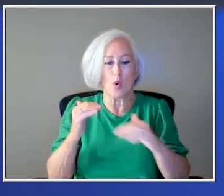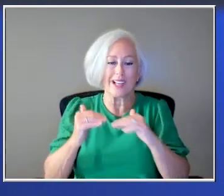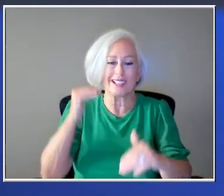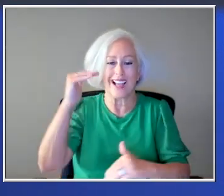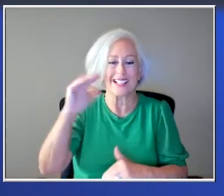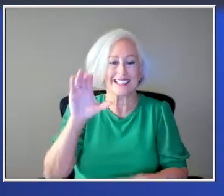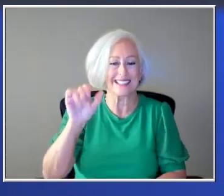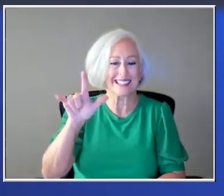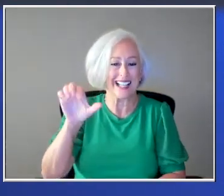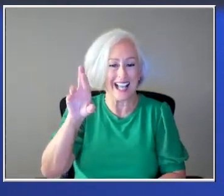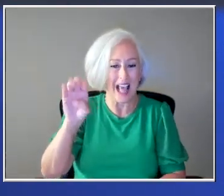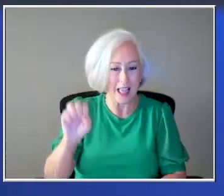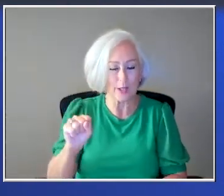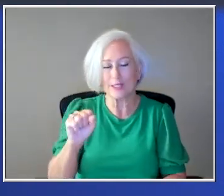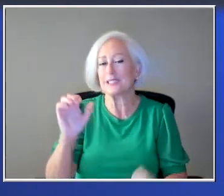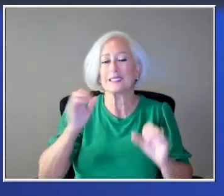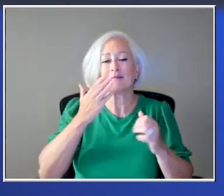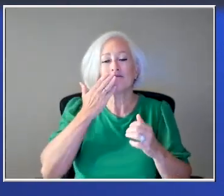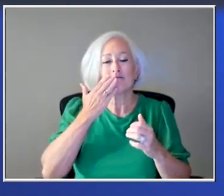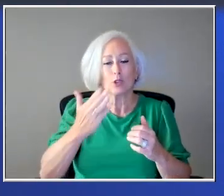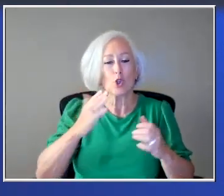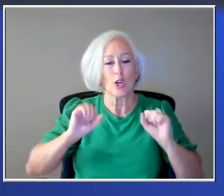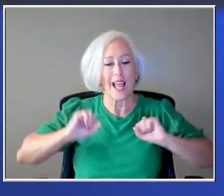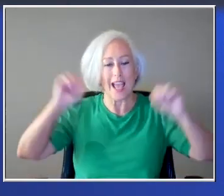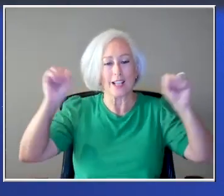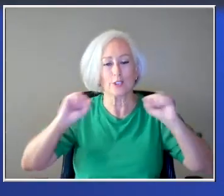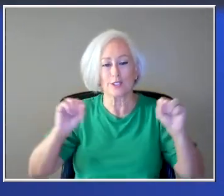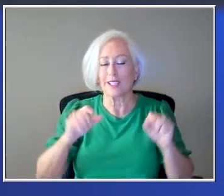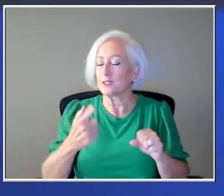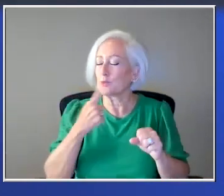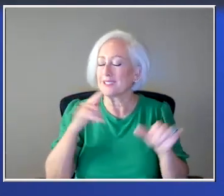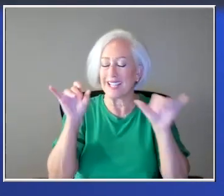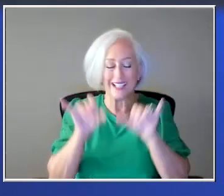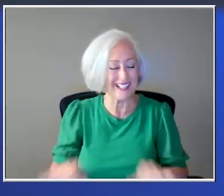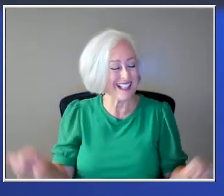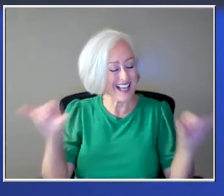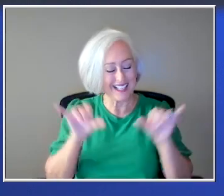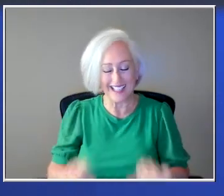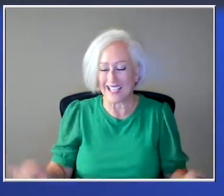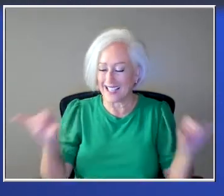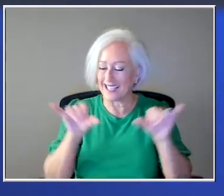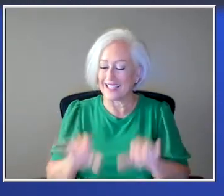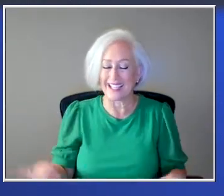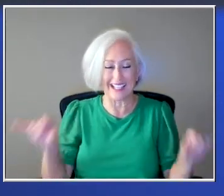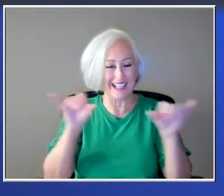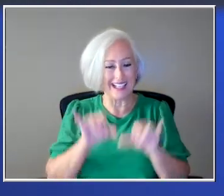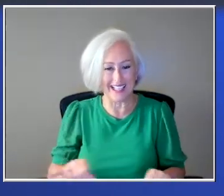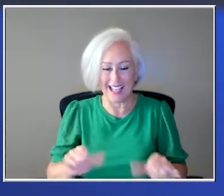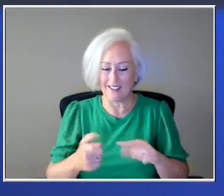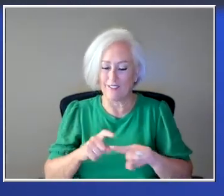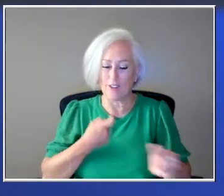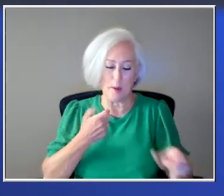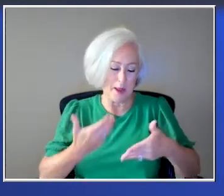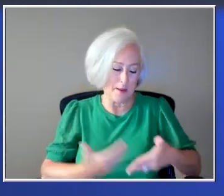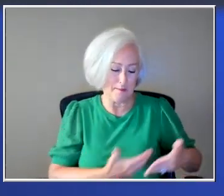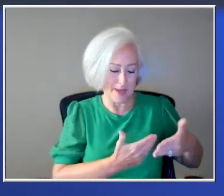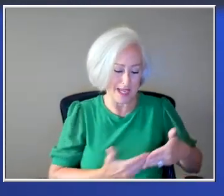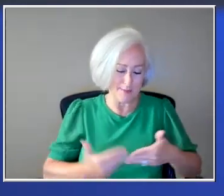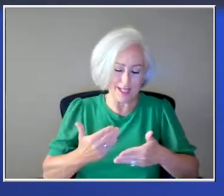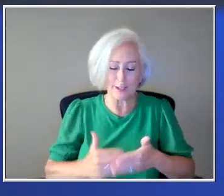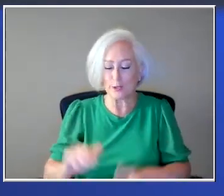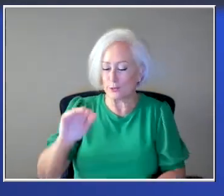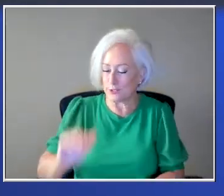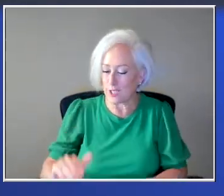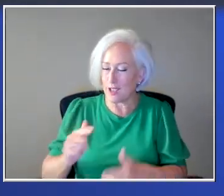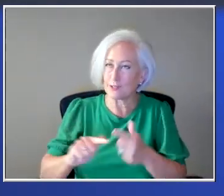same thing over and over again, from the newborn visits to adolescent visits to the adult world. It's the same message.